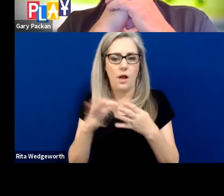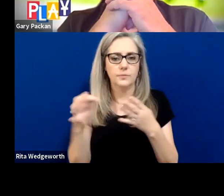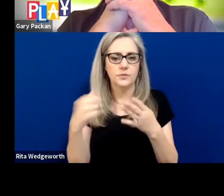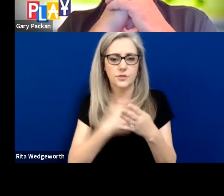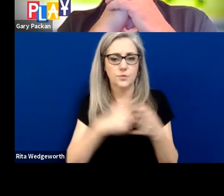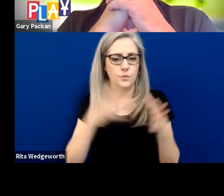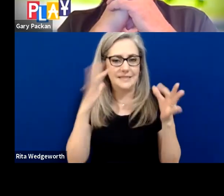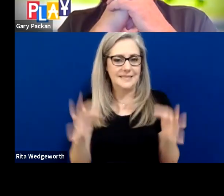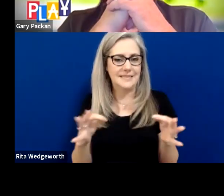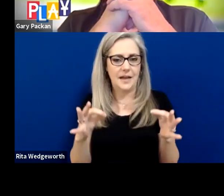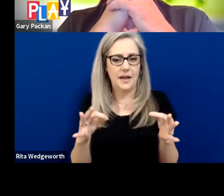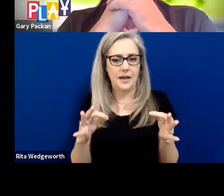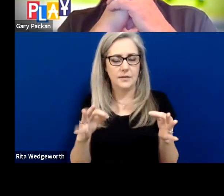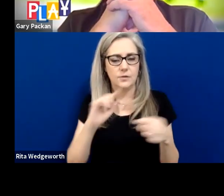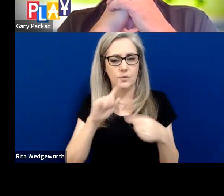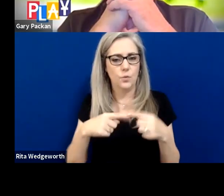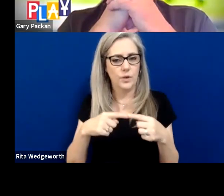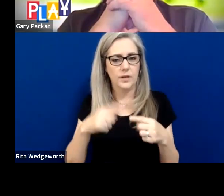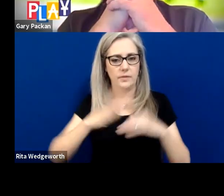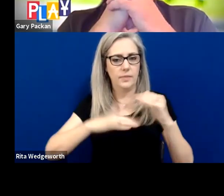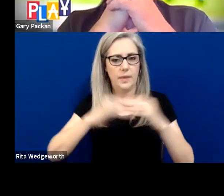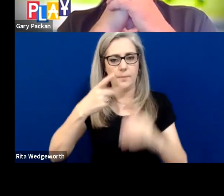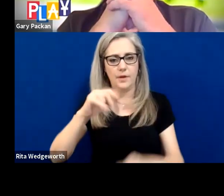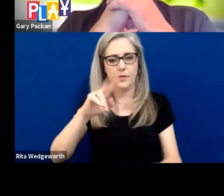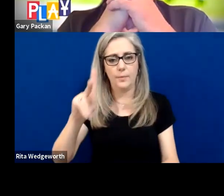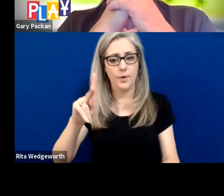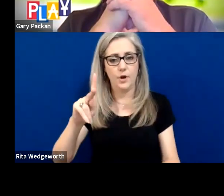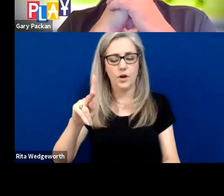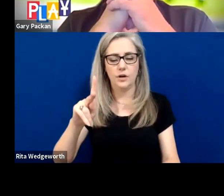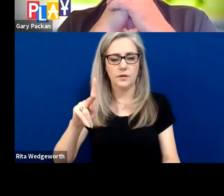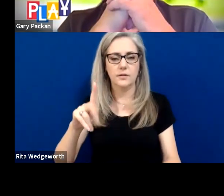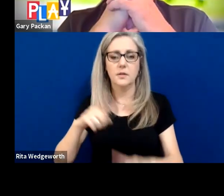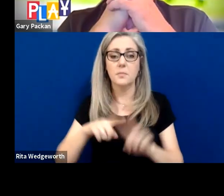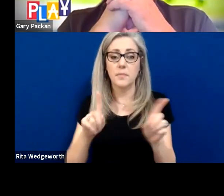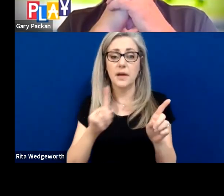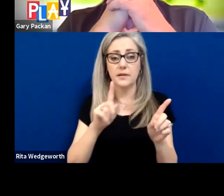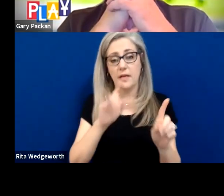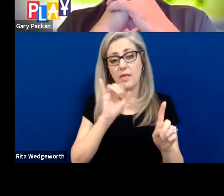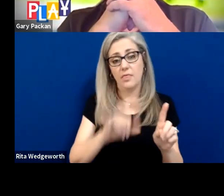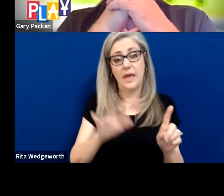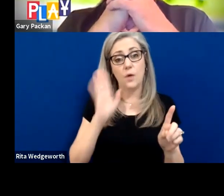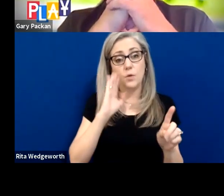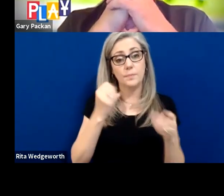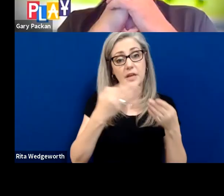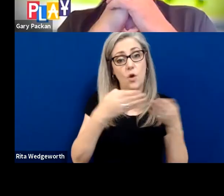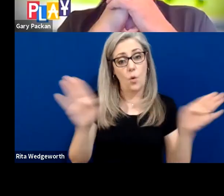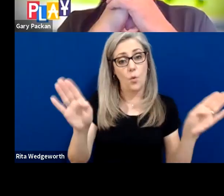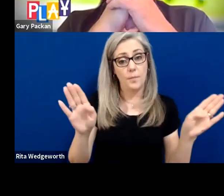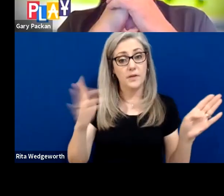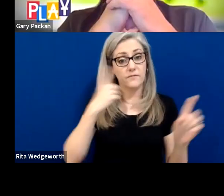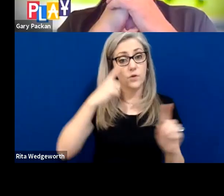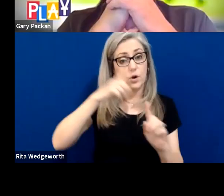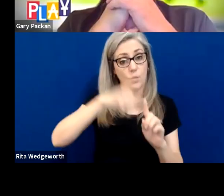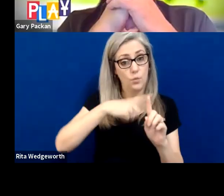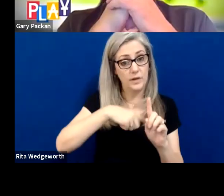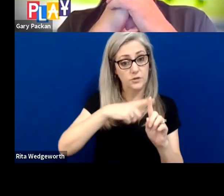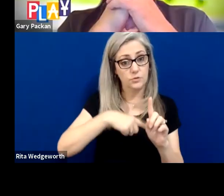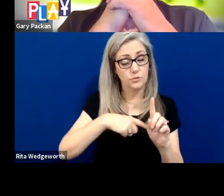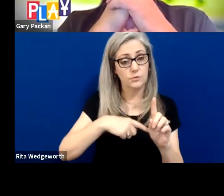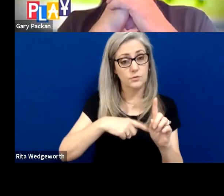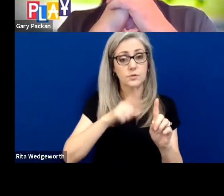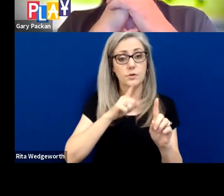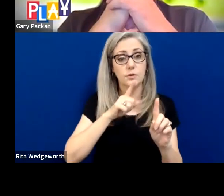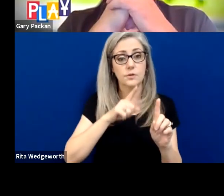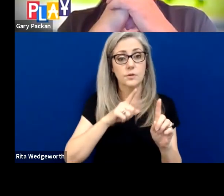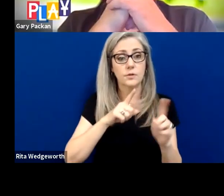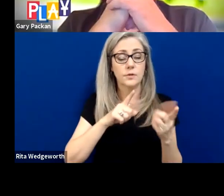the park is built. But that would be a pavilion open for rentals, and really with our